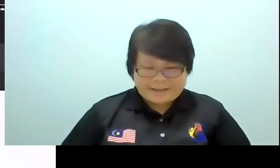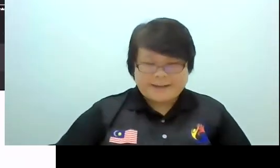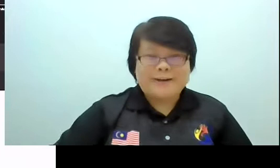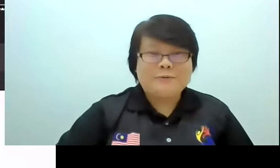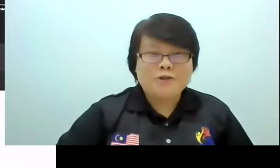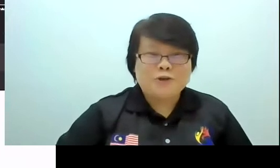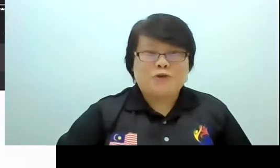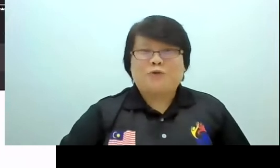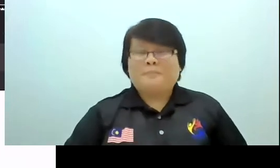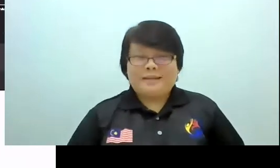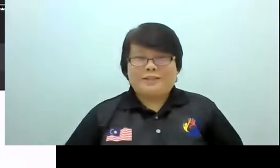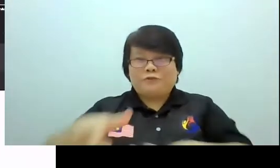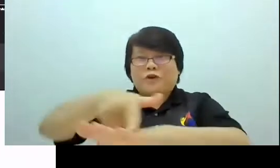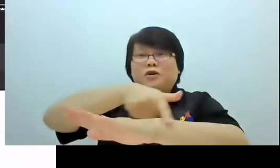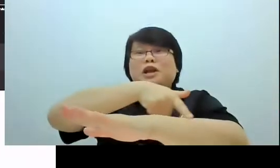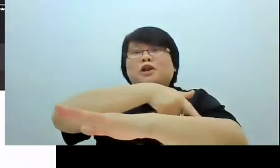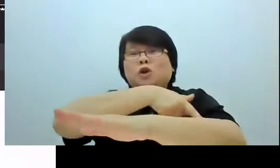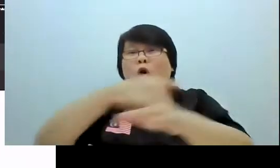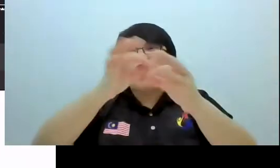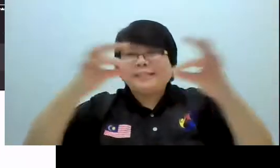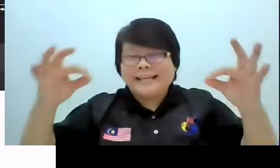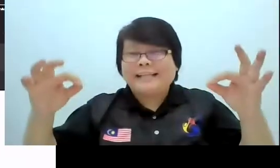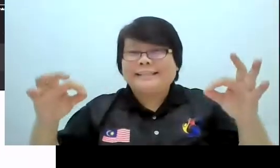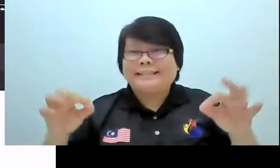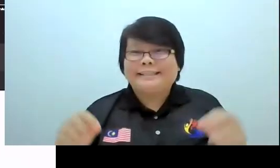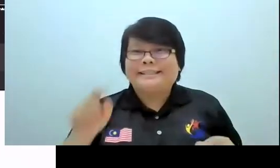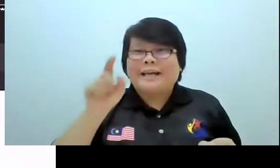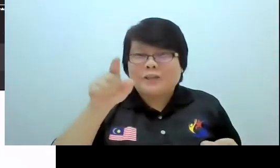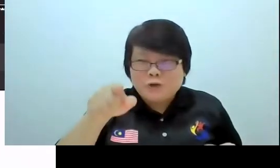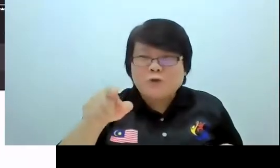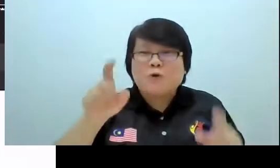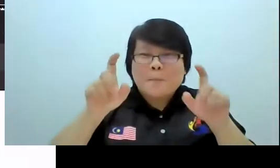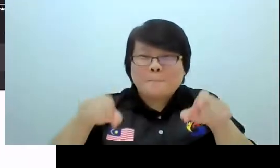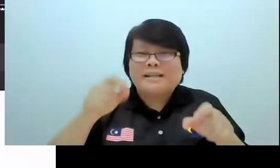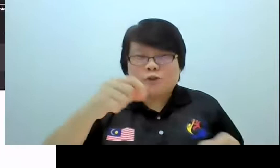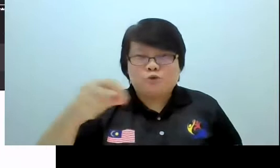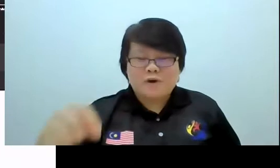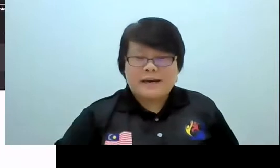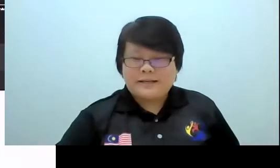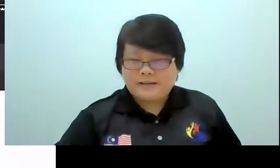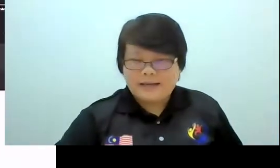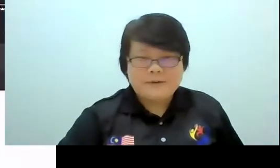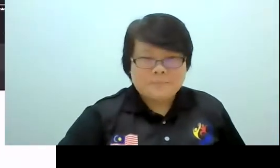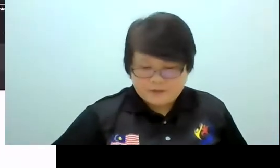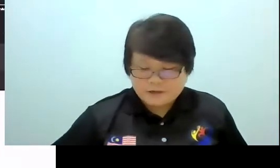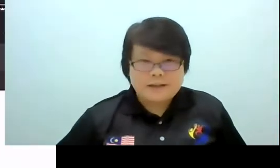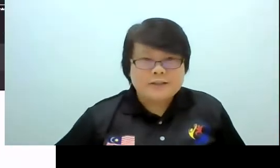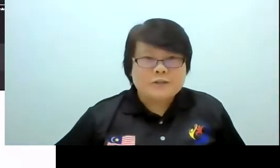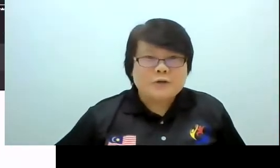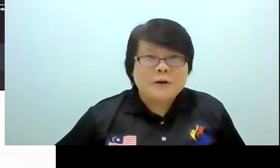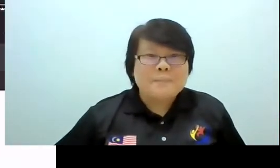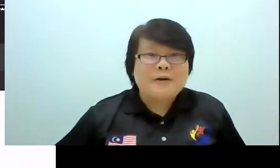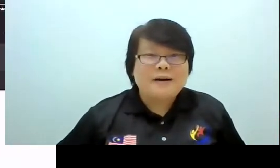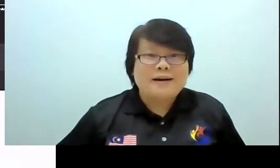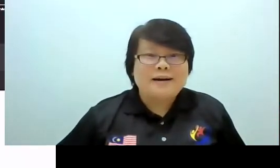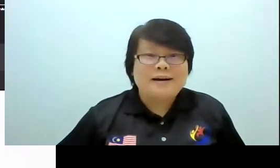Yes. Let me show you. It's a very long sentences that you must write. Okay. Let's